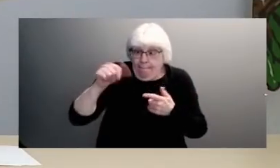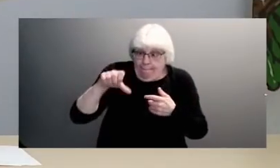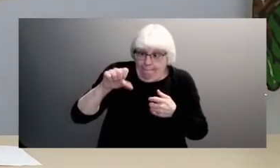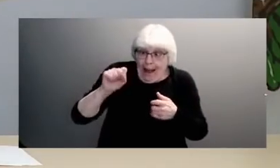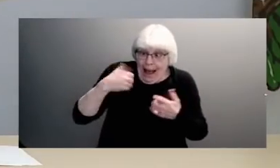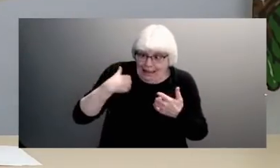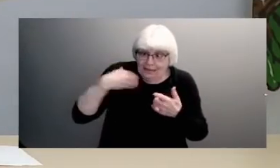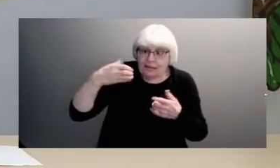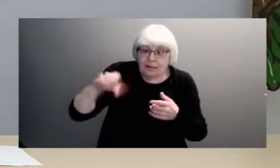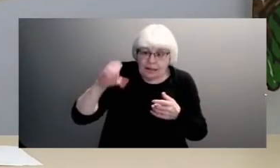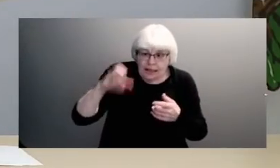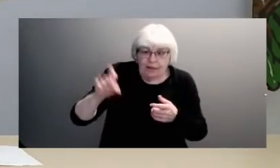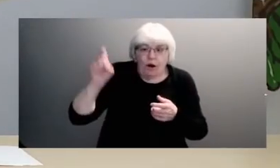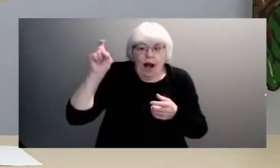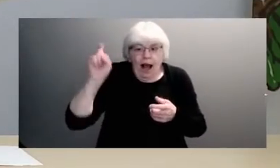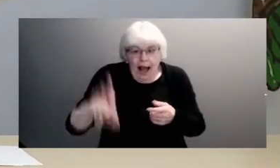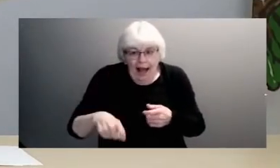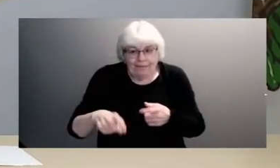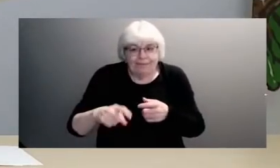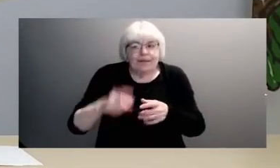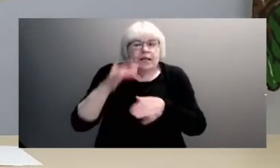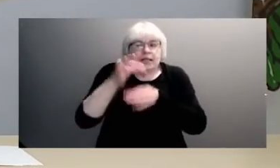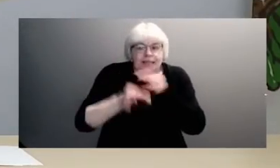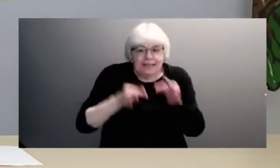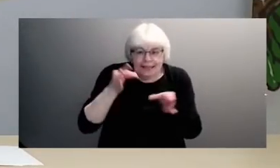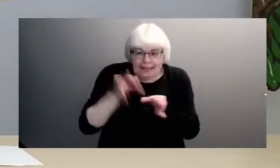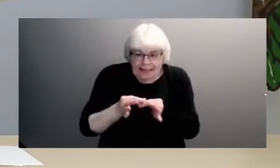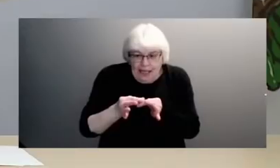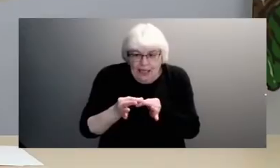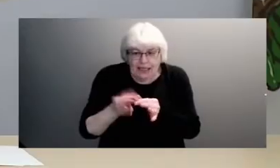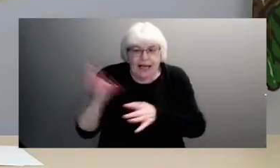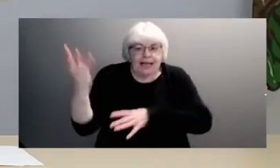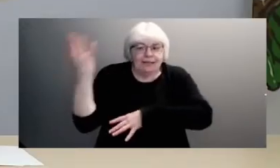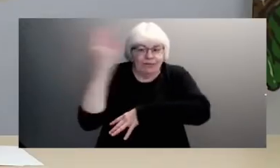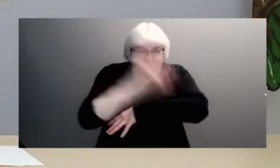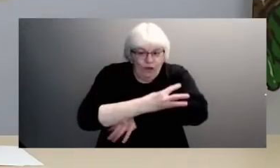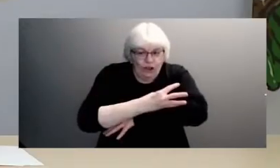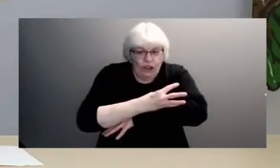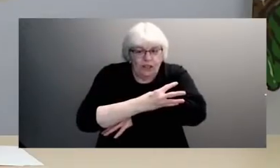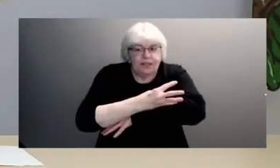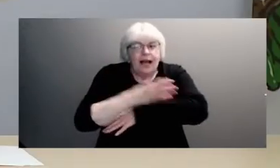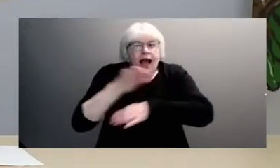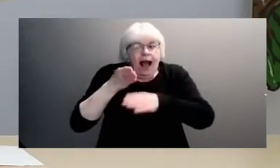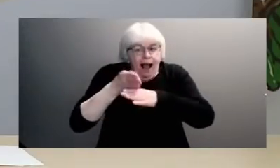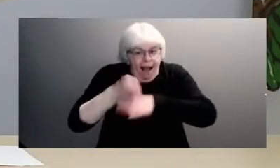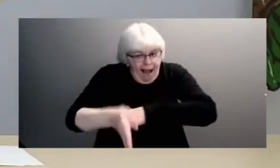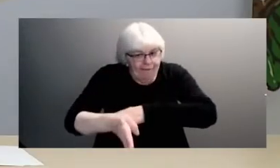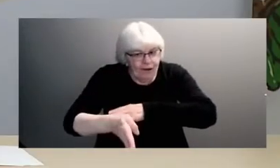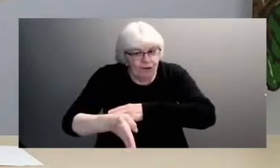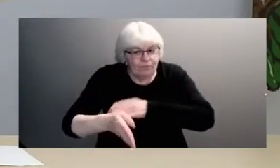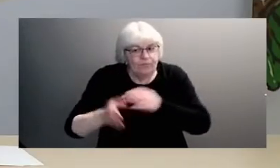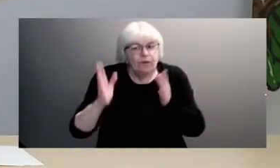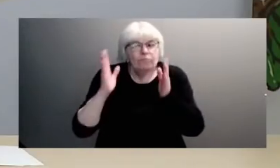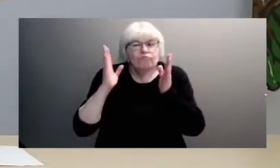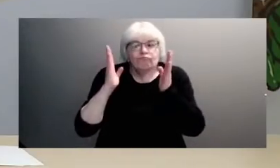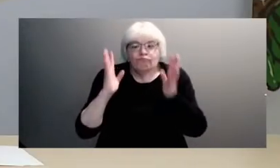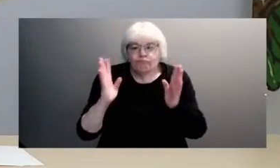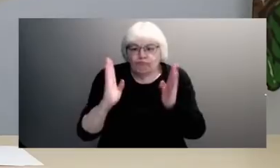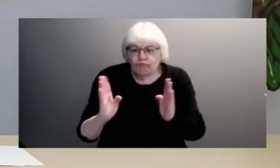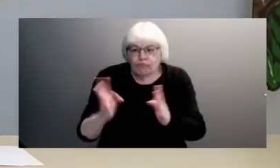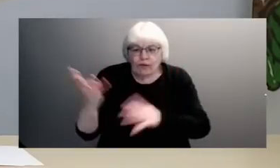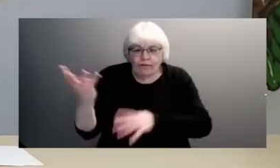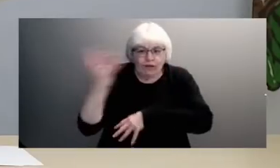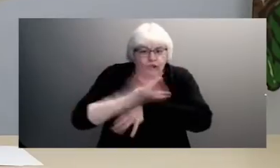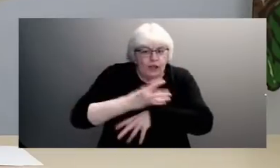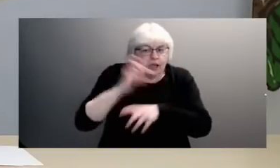modified isolation during those first 4 days. This means not attending large gatherings, including large personal